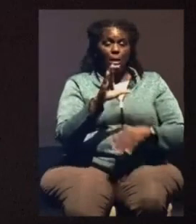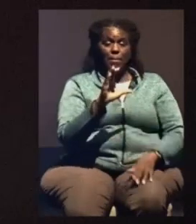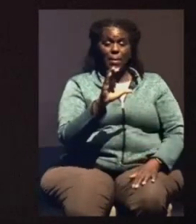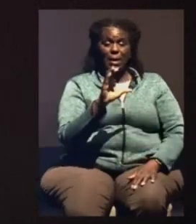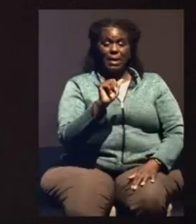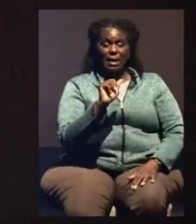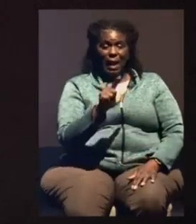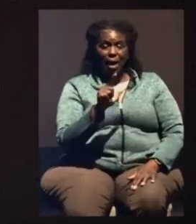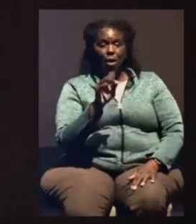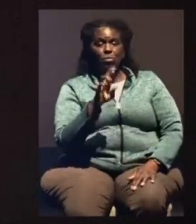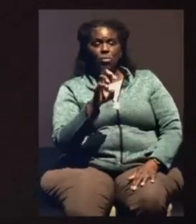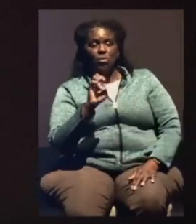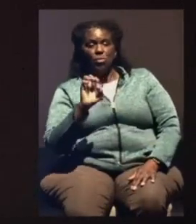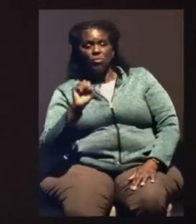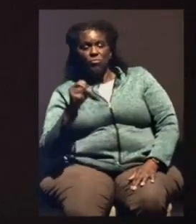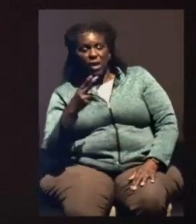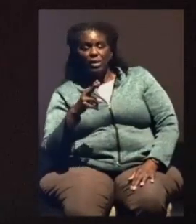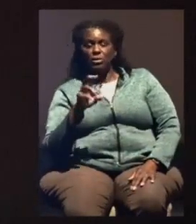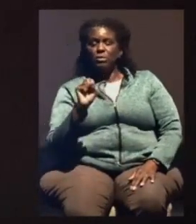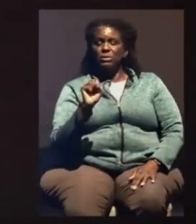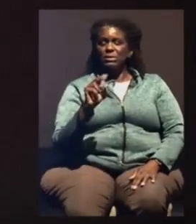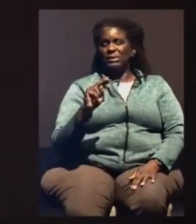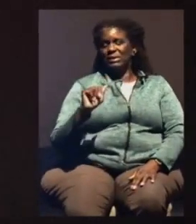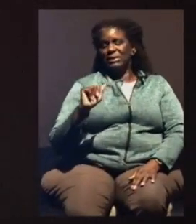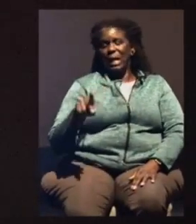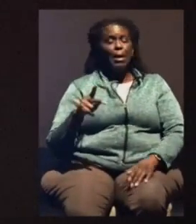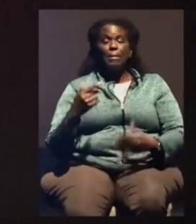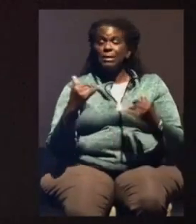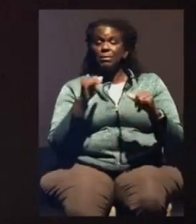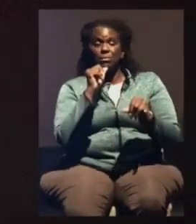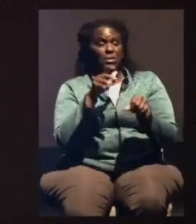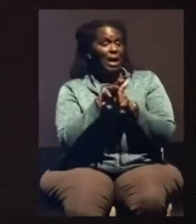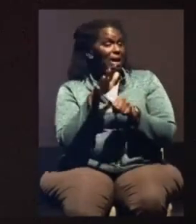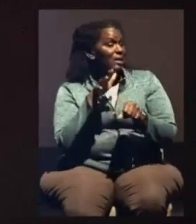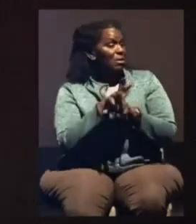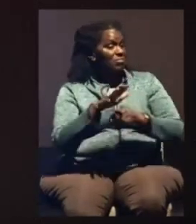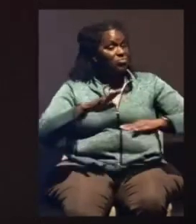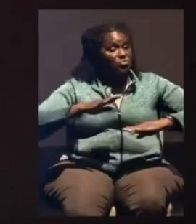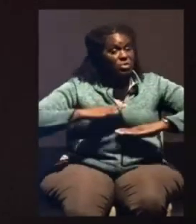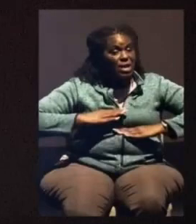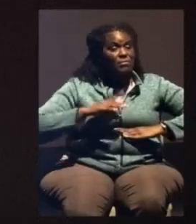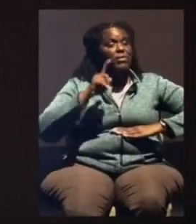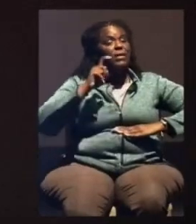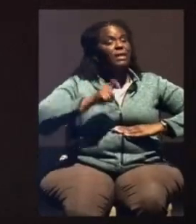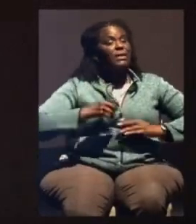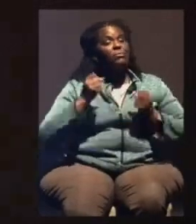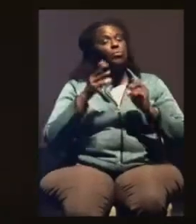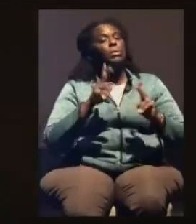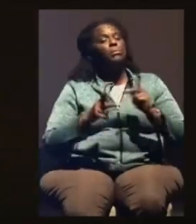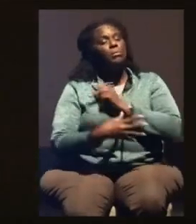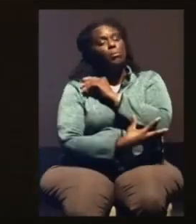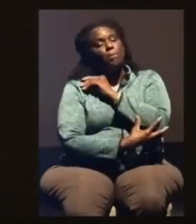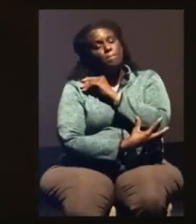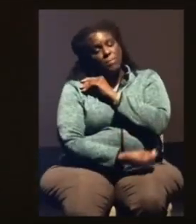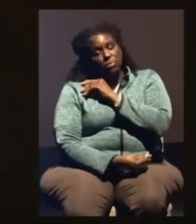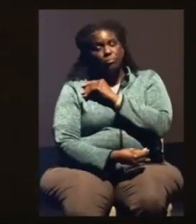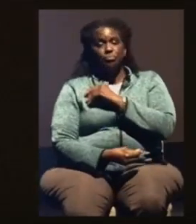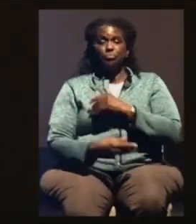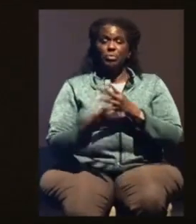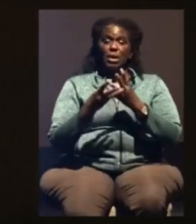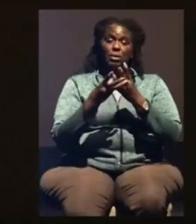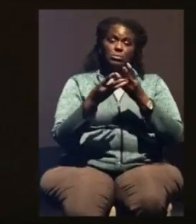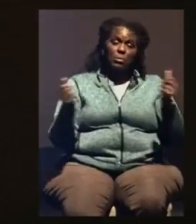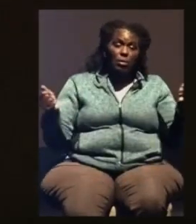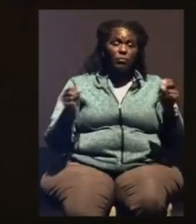in California. But it's just not enough to meet demands. Solving food insecurity also